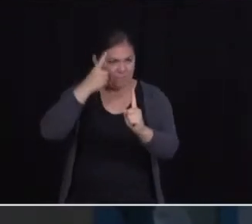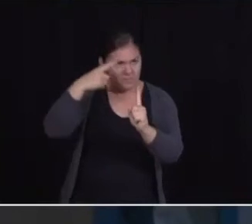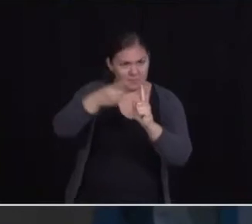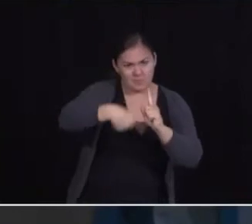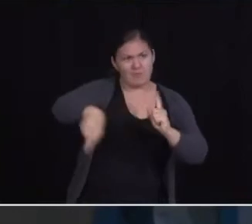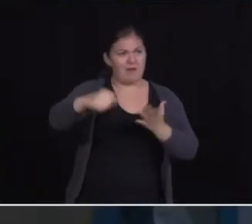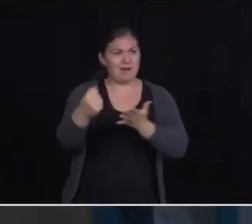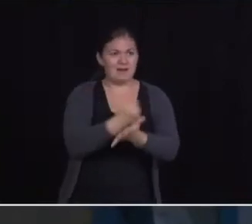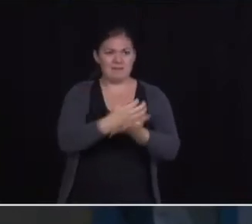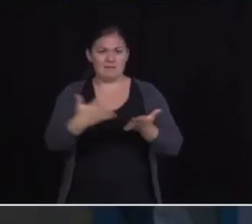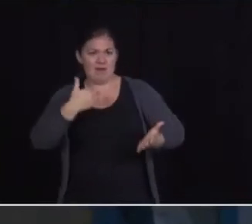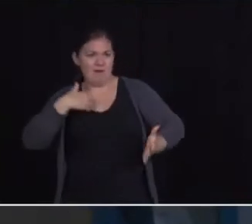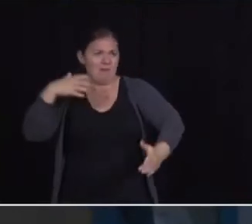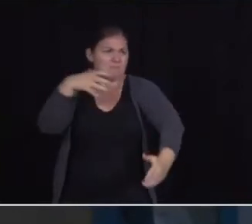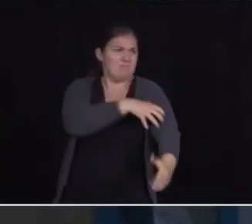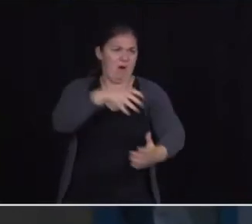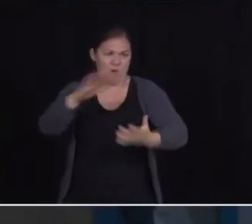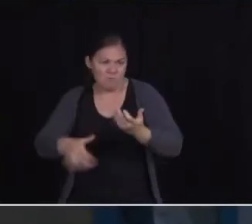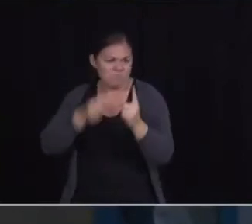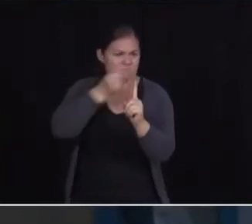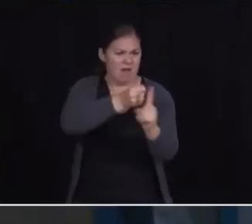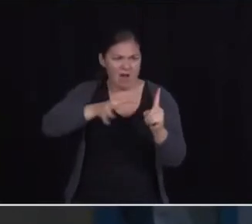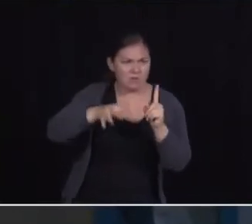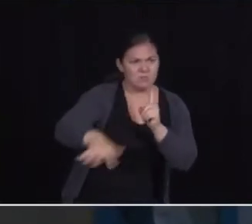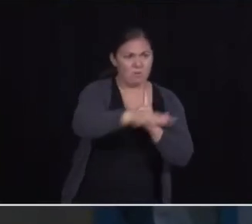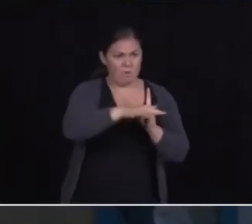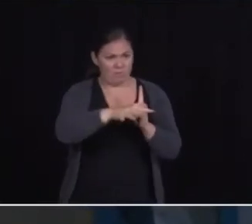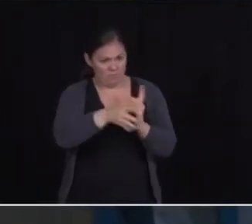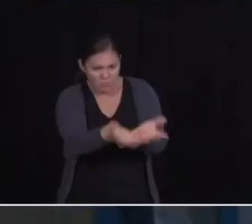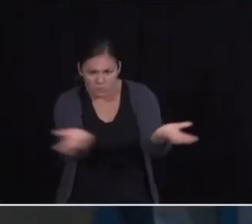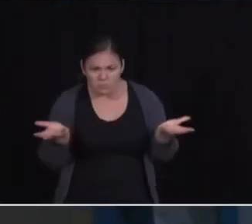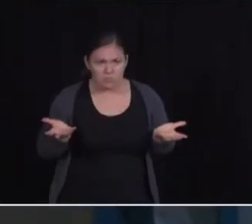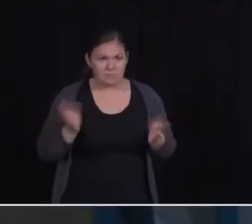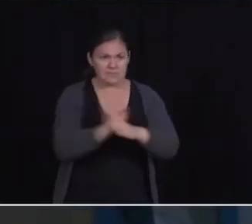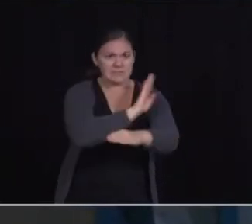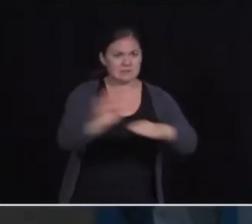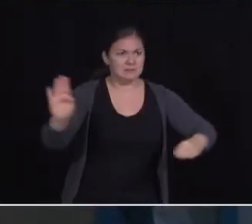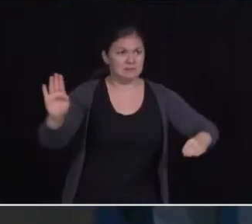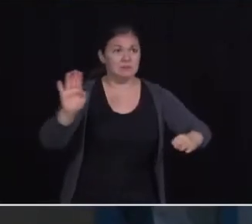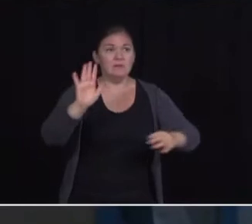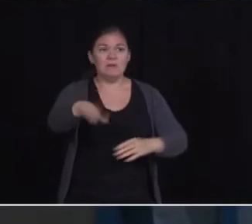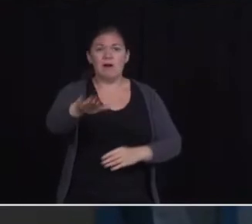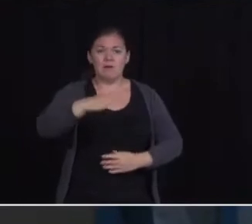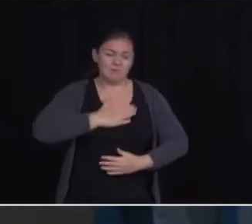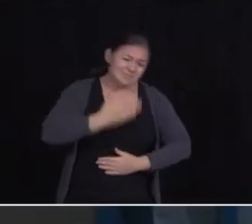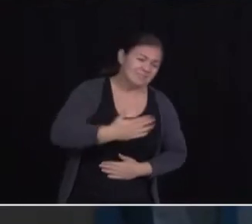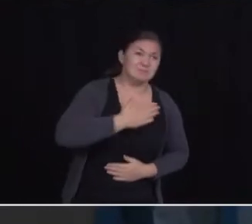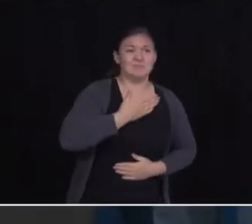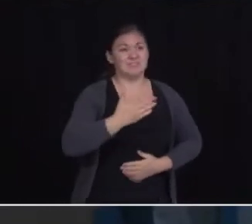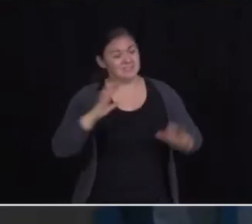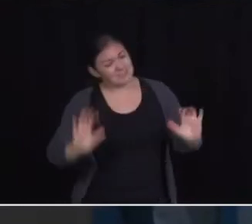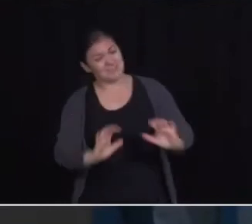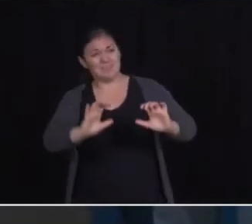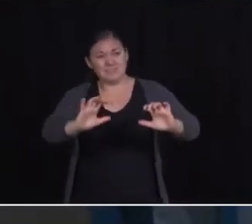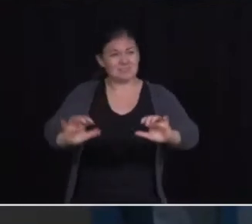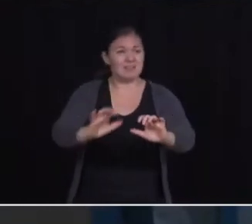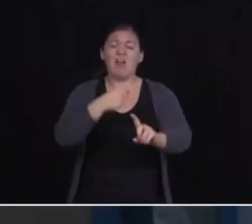you, and we'll never forget the sacrifices you're making. I was working through the night with the Deputy Prime